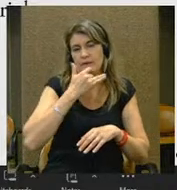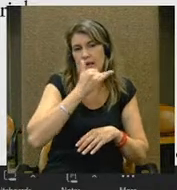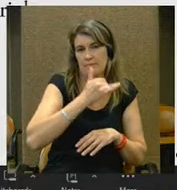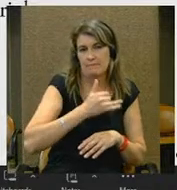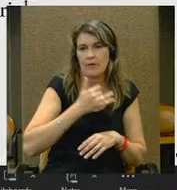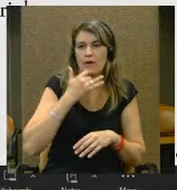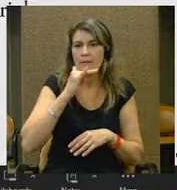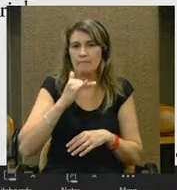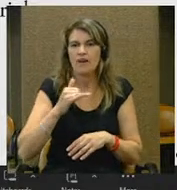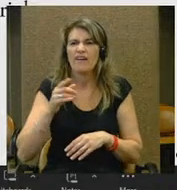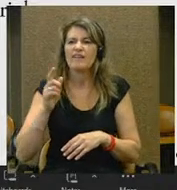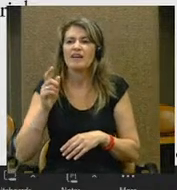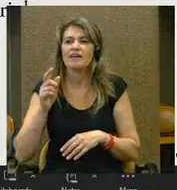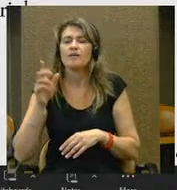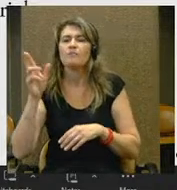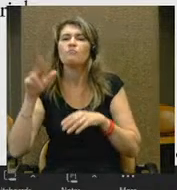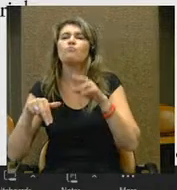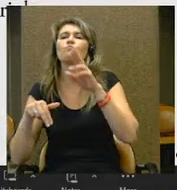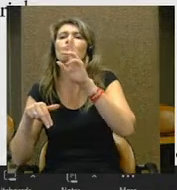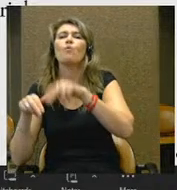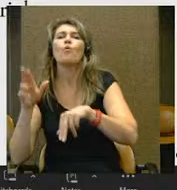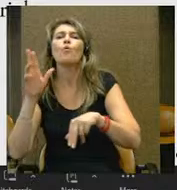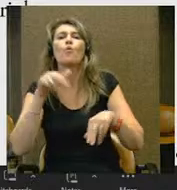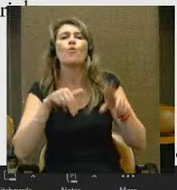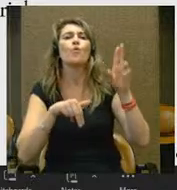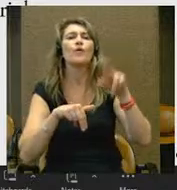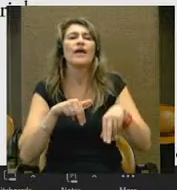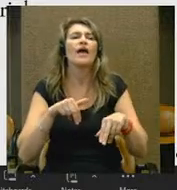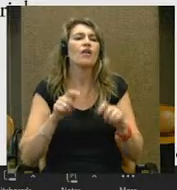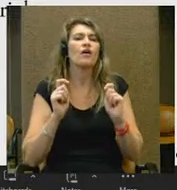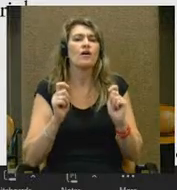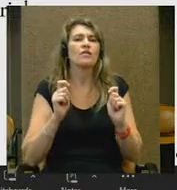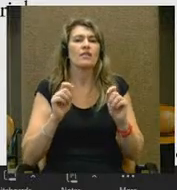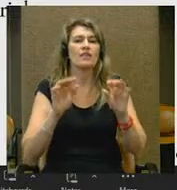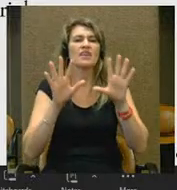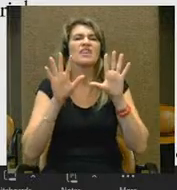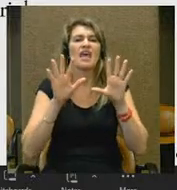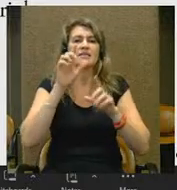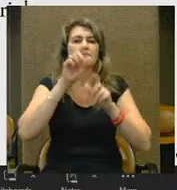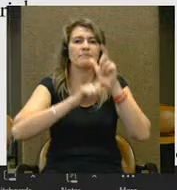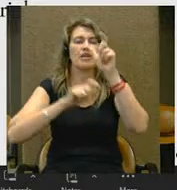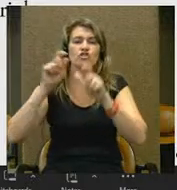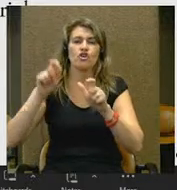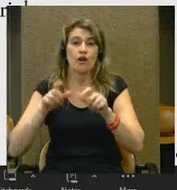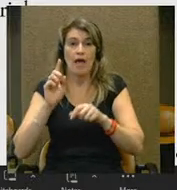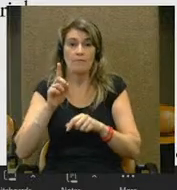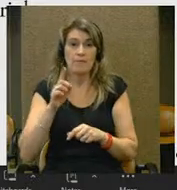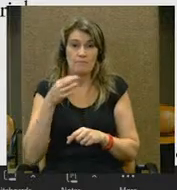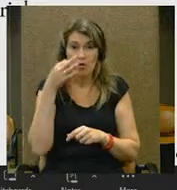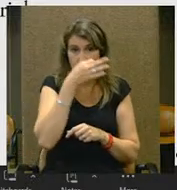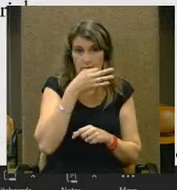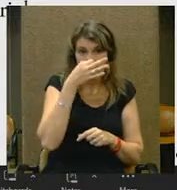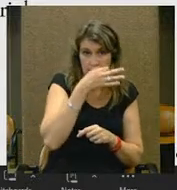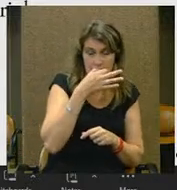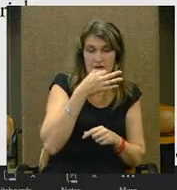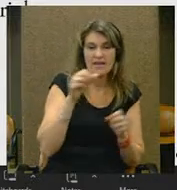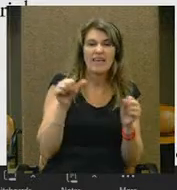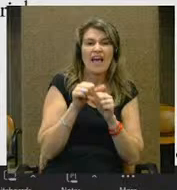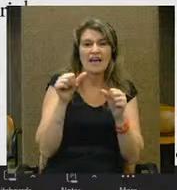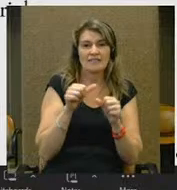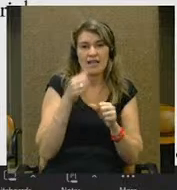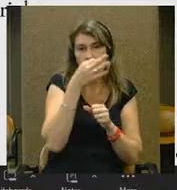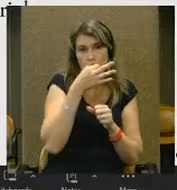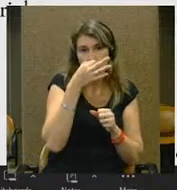Montevideo from fentanyl overdoses? How would you react? What would you do? And so I think, especially since fentanyl